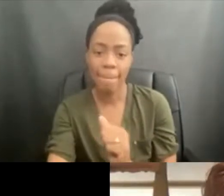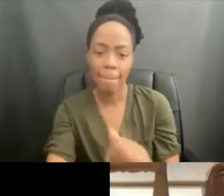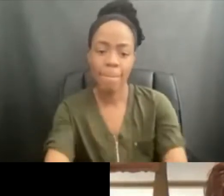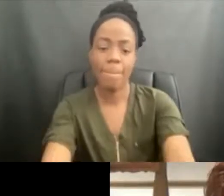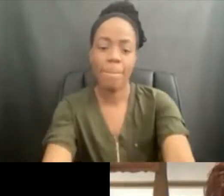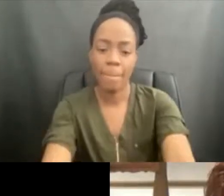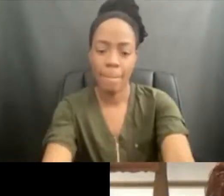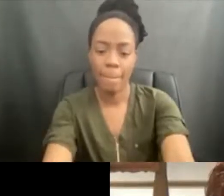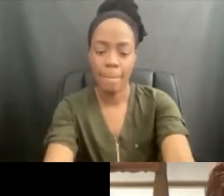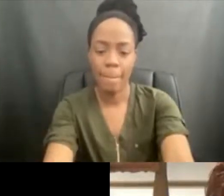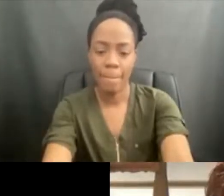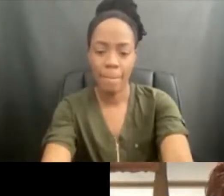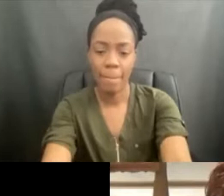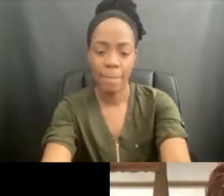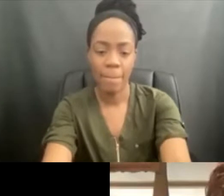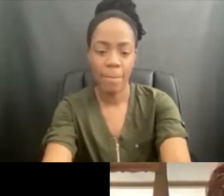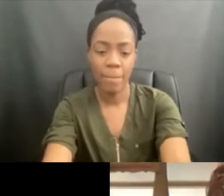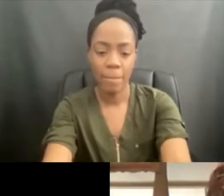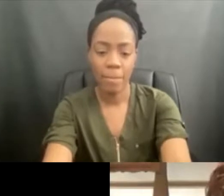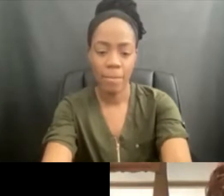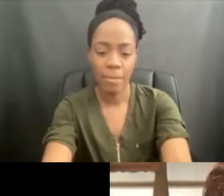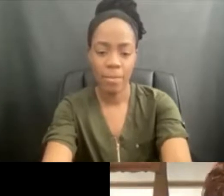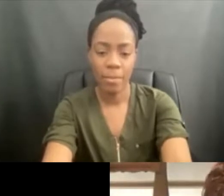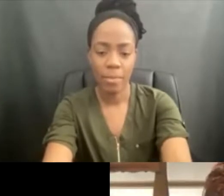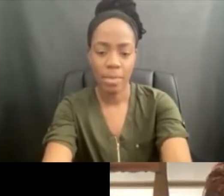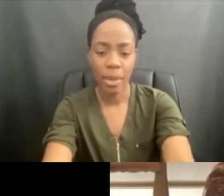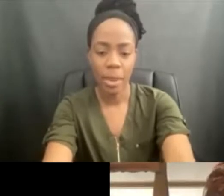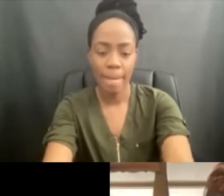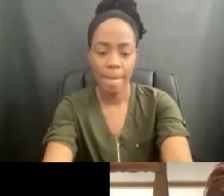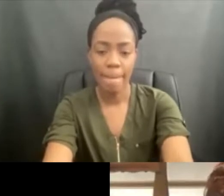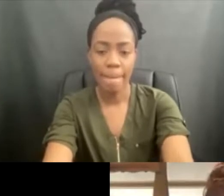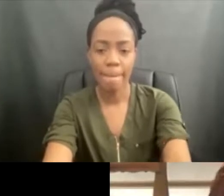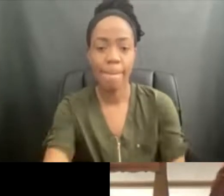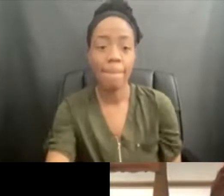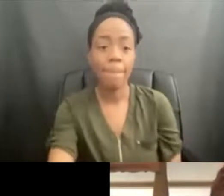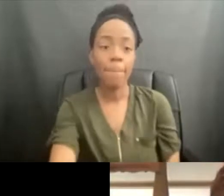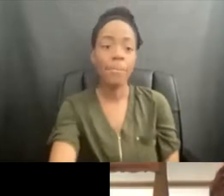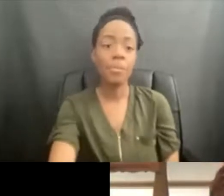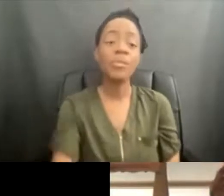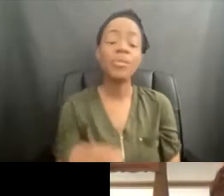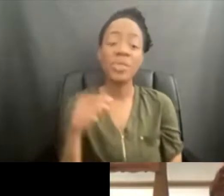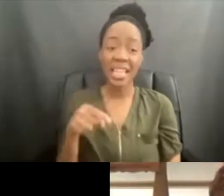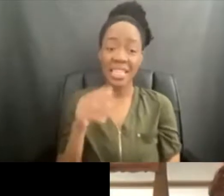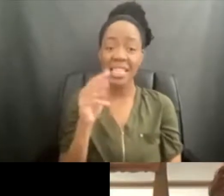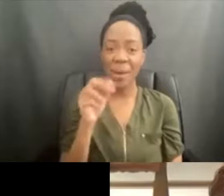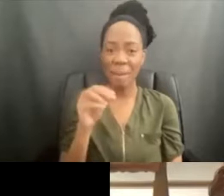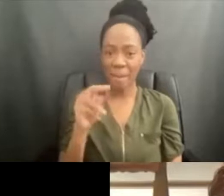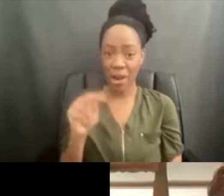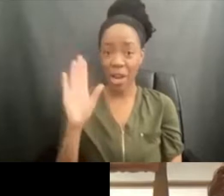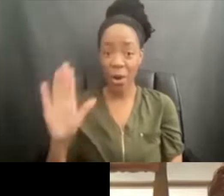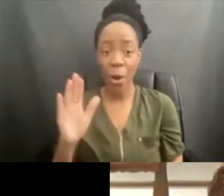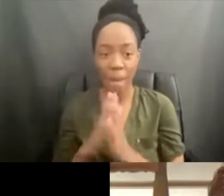that. You know, and what I loved also, and I got your book. This is Marion's book, My Days, Happy